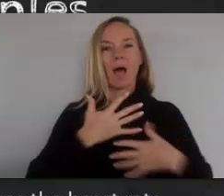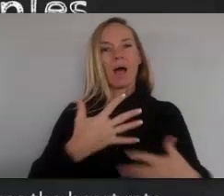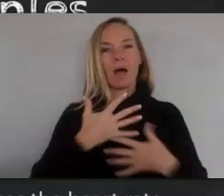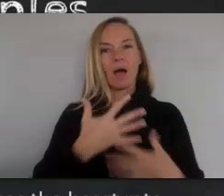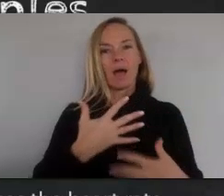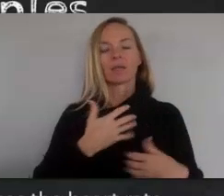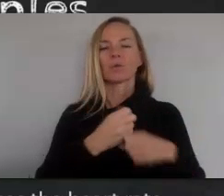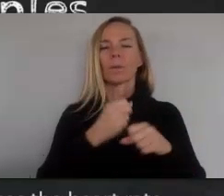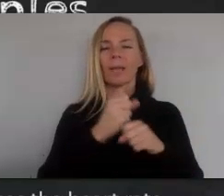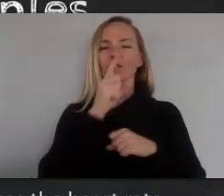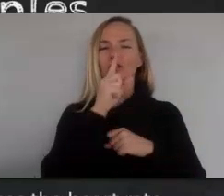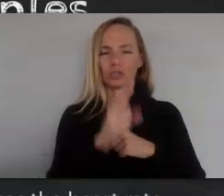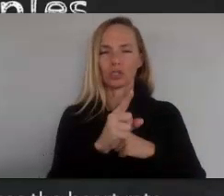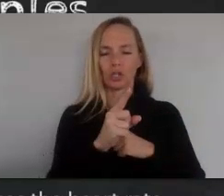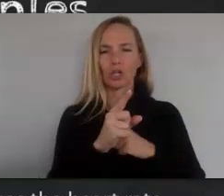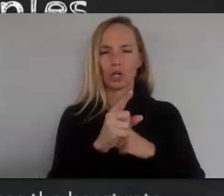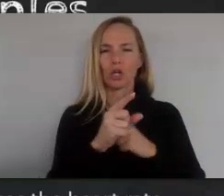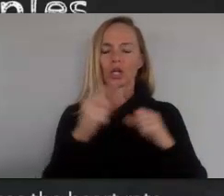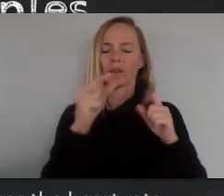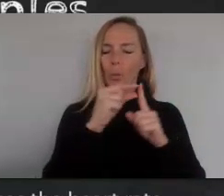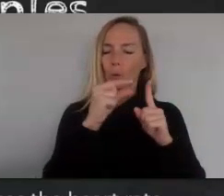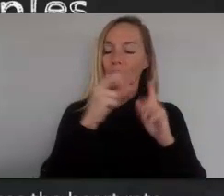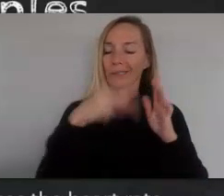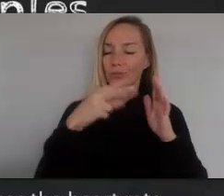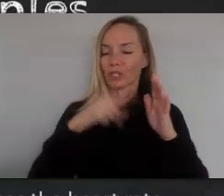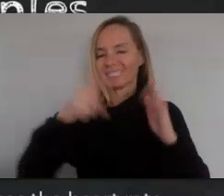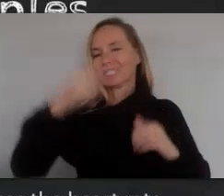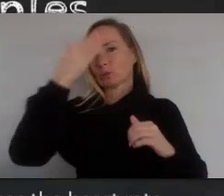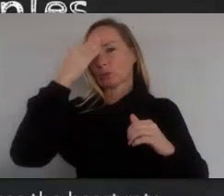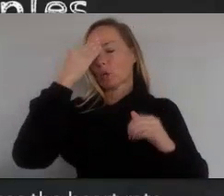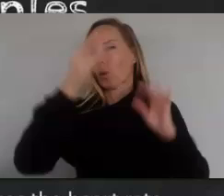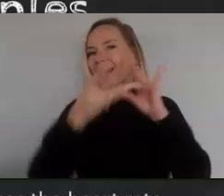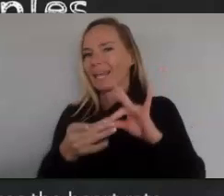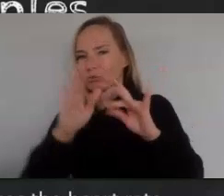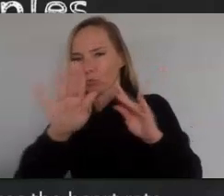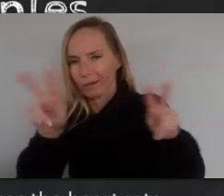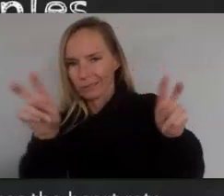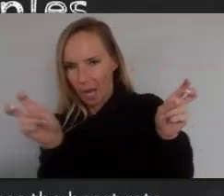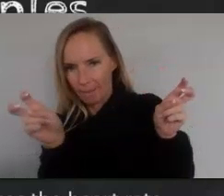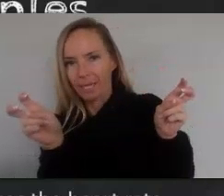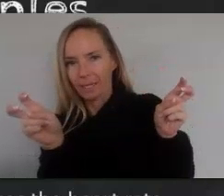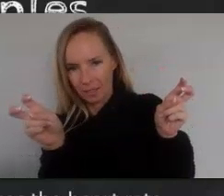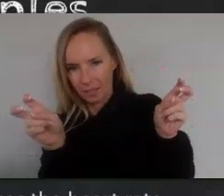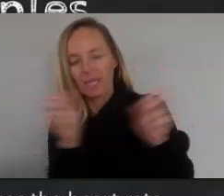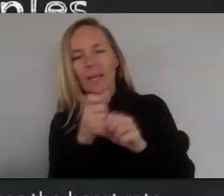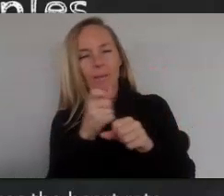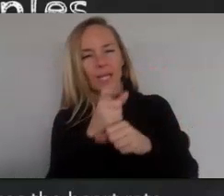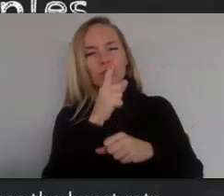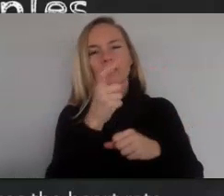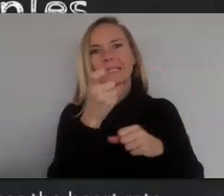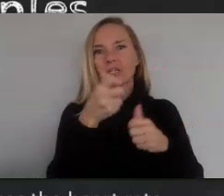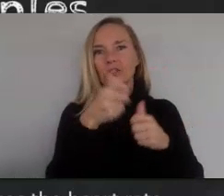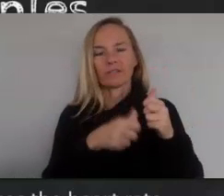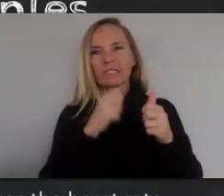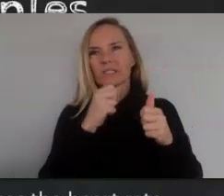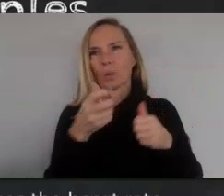be sure that it's for a word that readers need to know to understand your topic, and also that the word is at least a little difficult. There's no reason